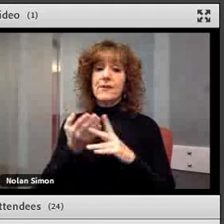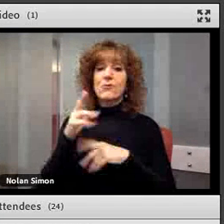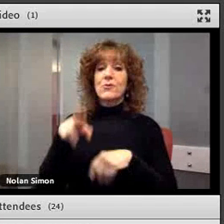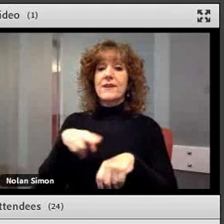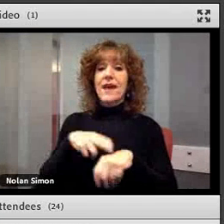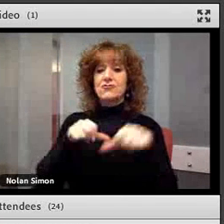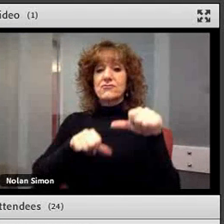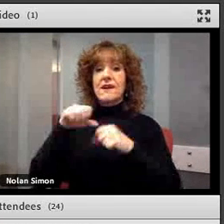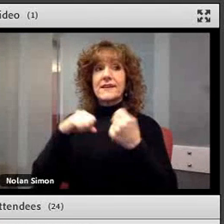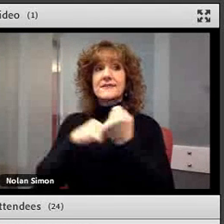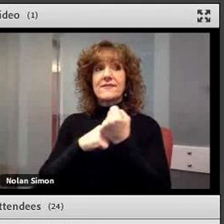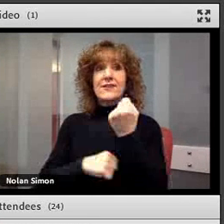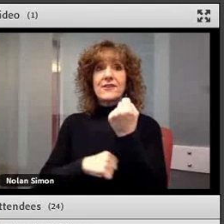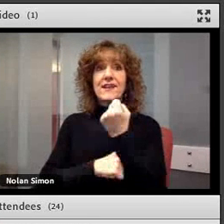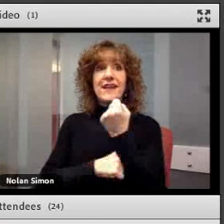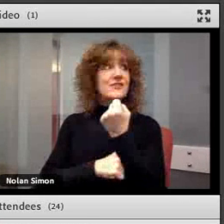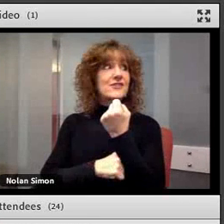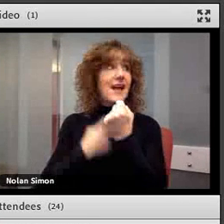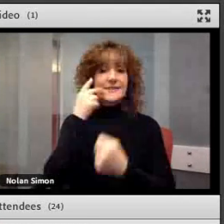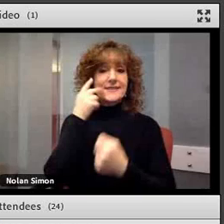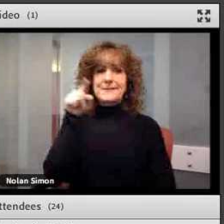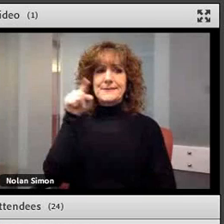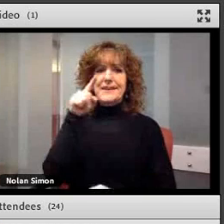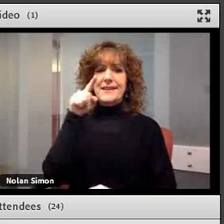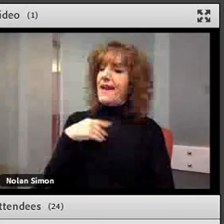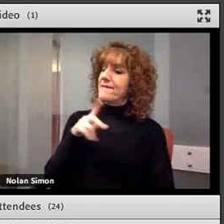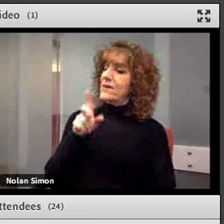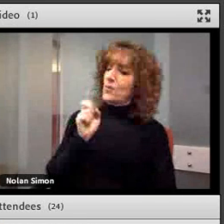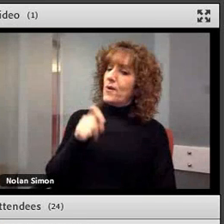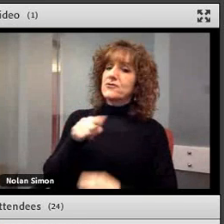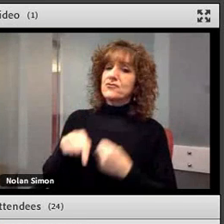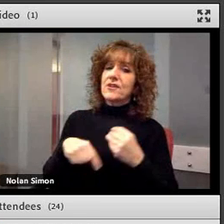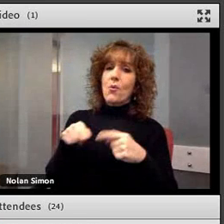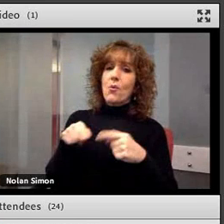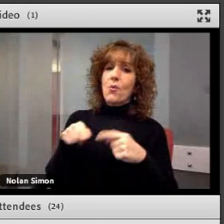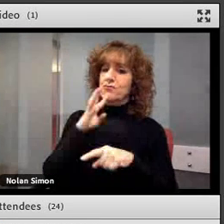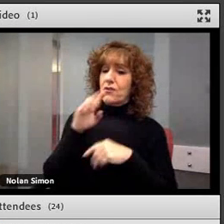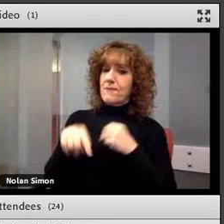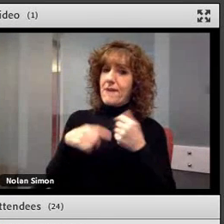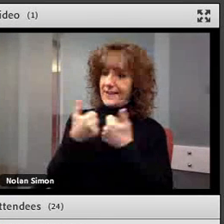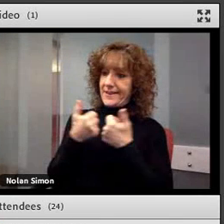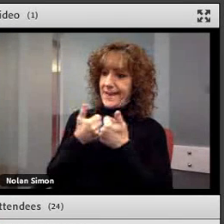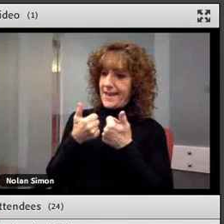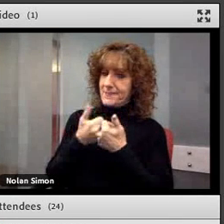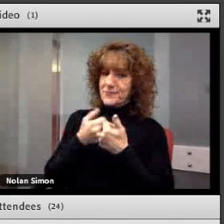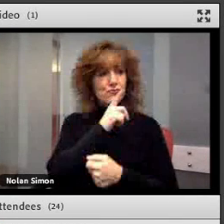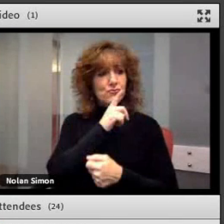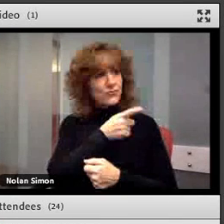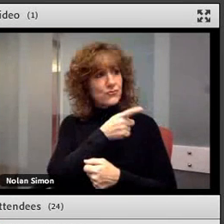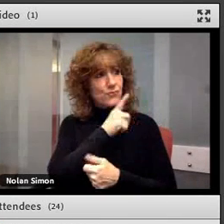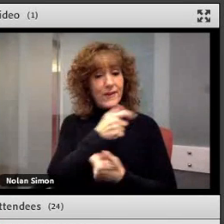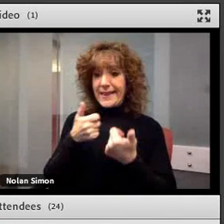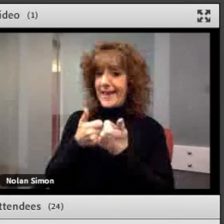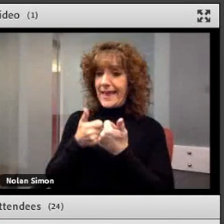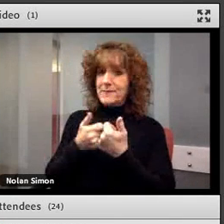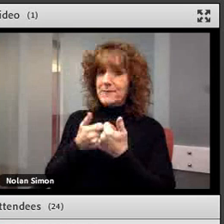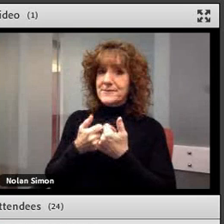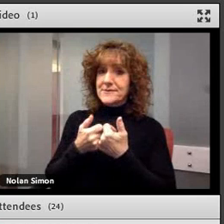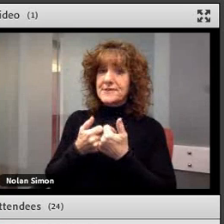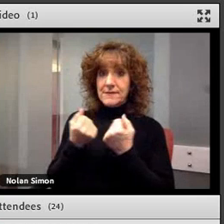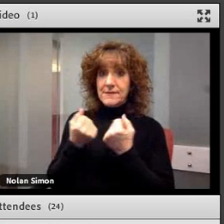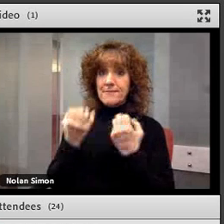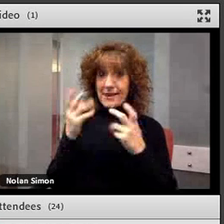Foundation. Oh, I see we're spinning up here. Do you have a question about, while we are on games? Sure. About whether any of the games are